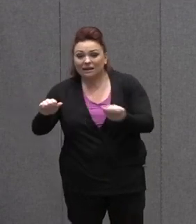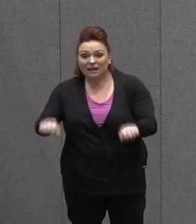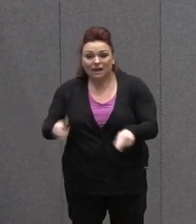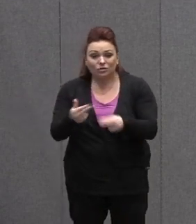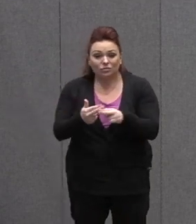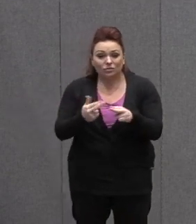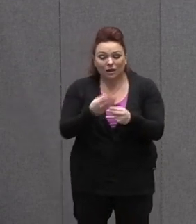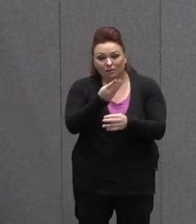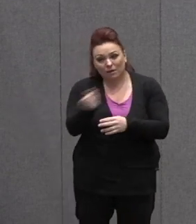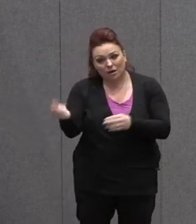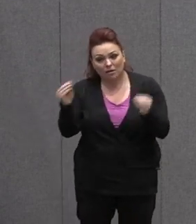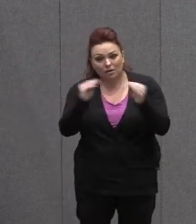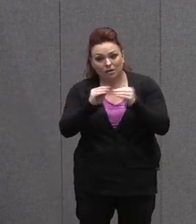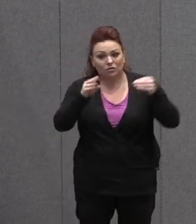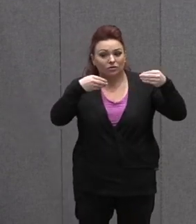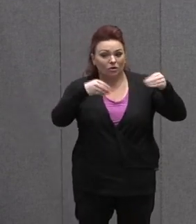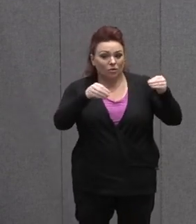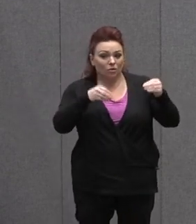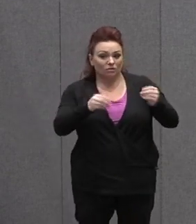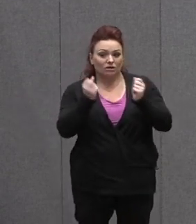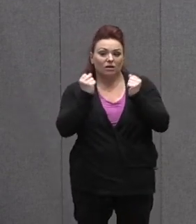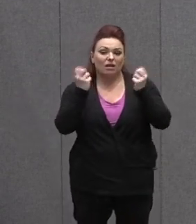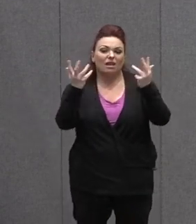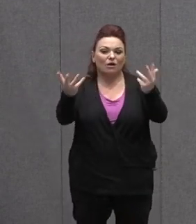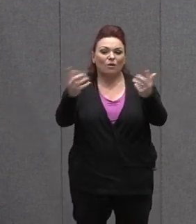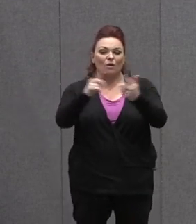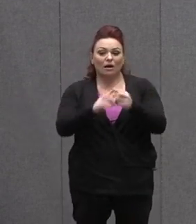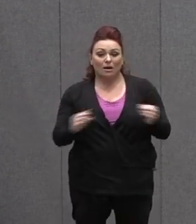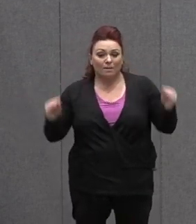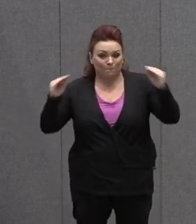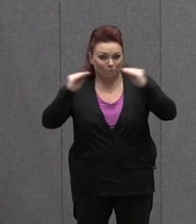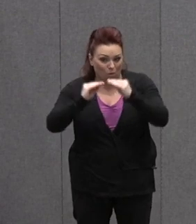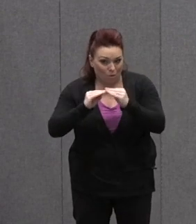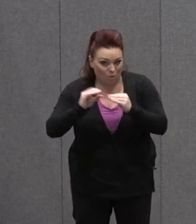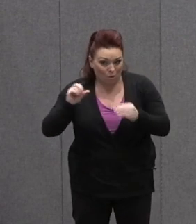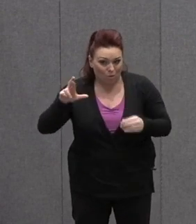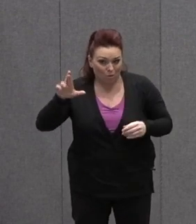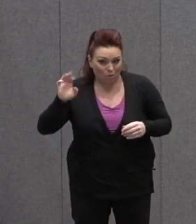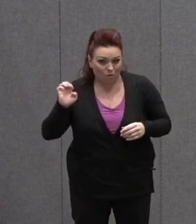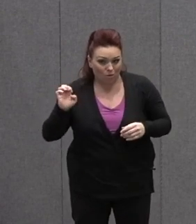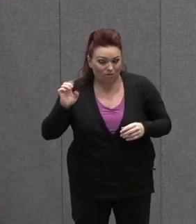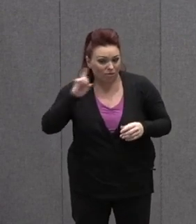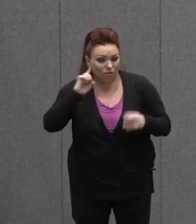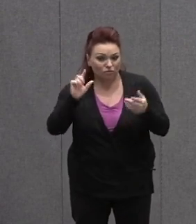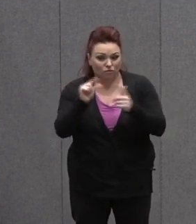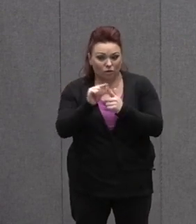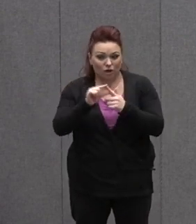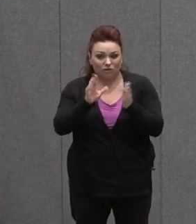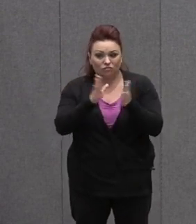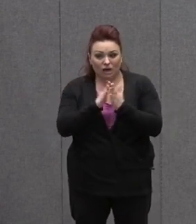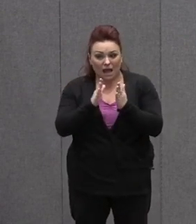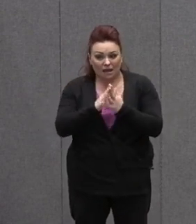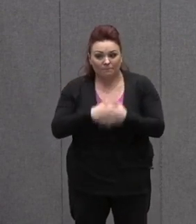more? Store, galore, more. Those words rhyme.